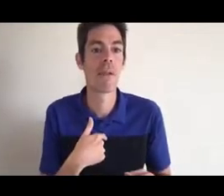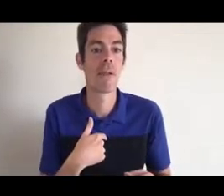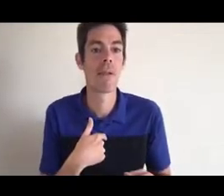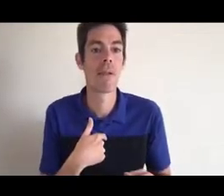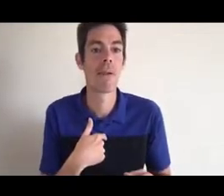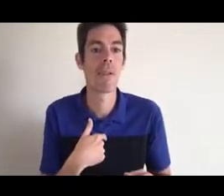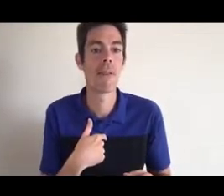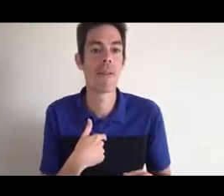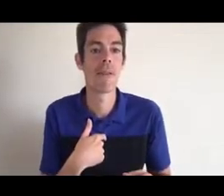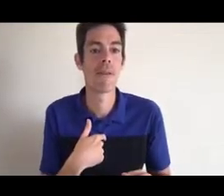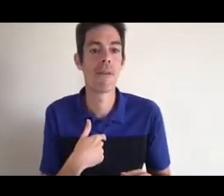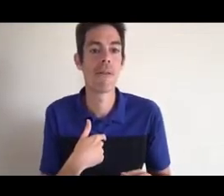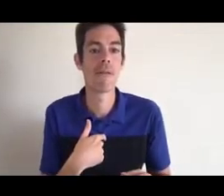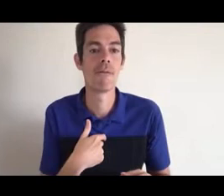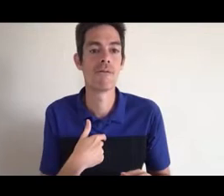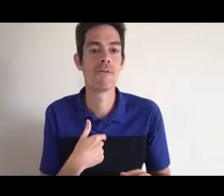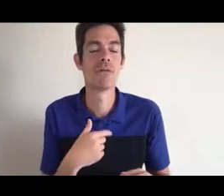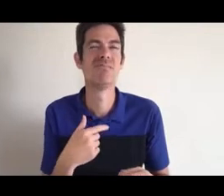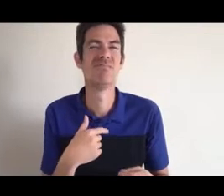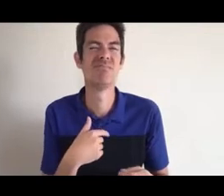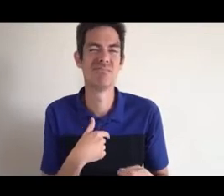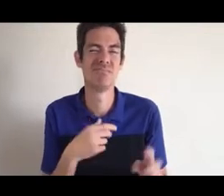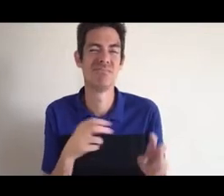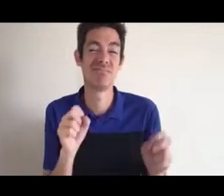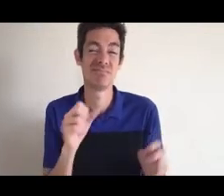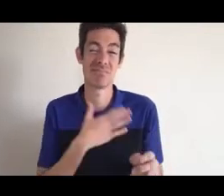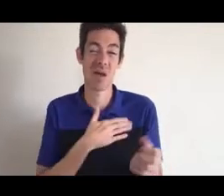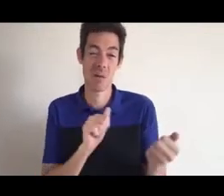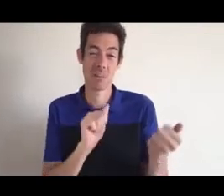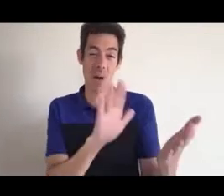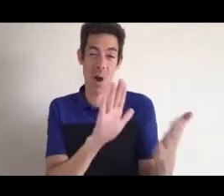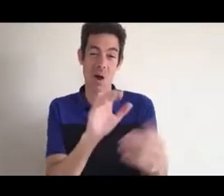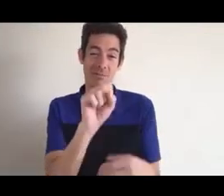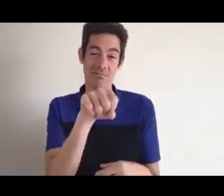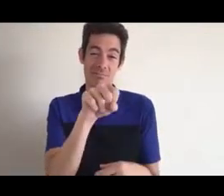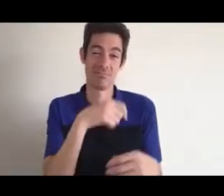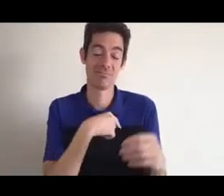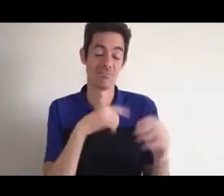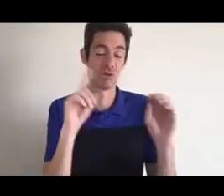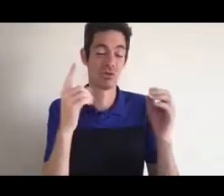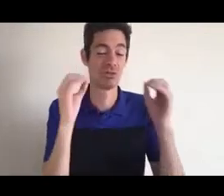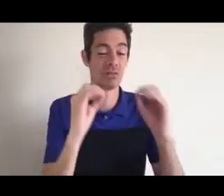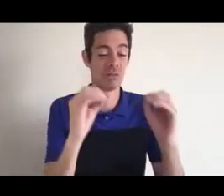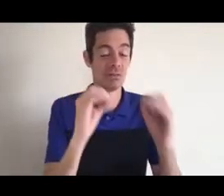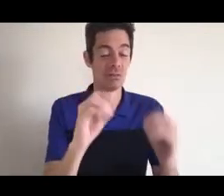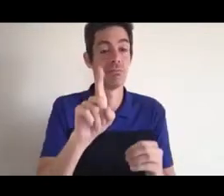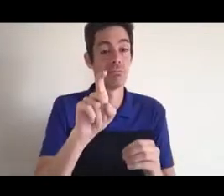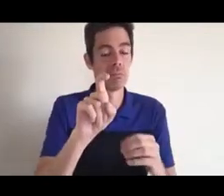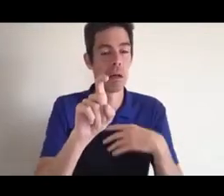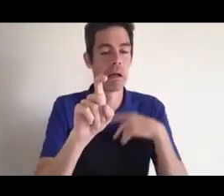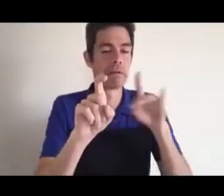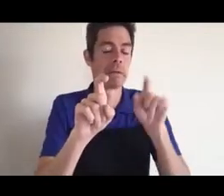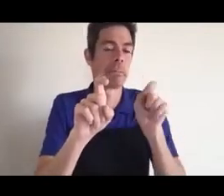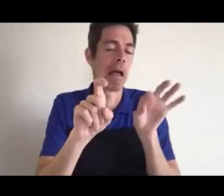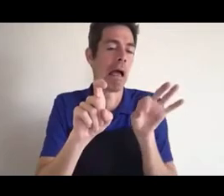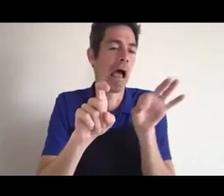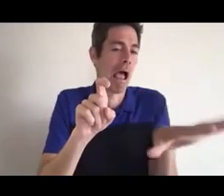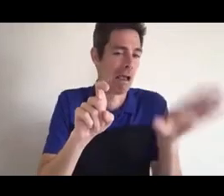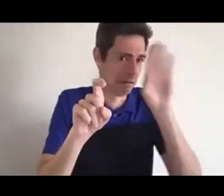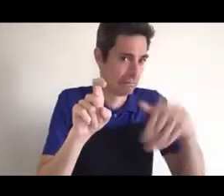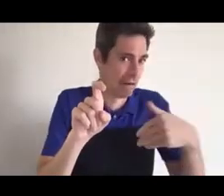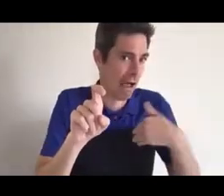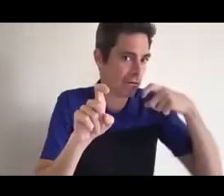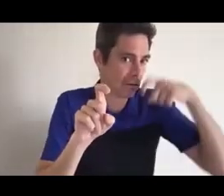I begin to teach that, I think, and then I think people start to notice, yeah, I usually